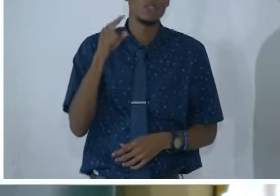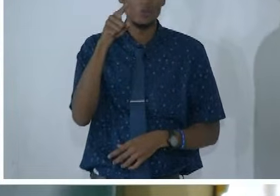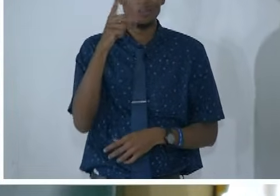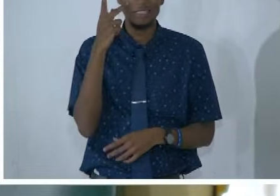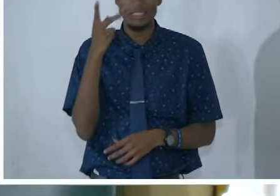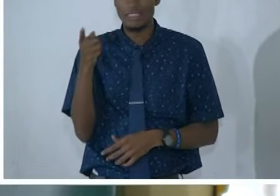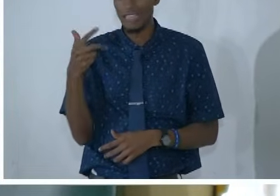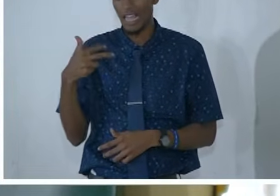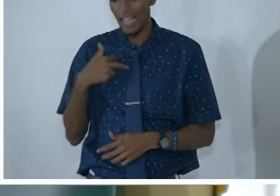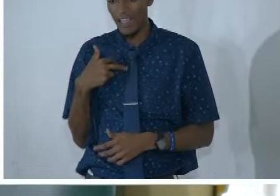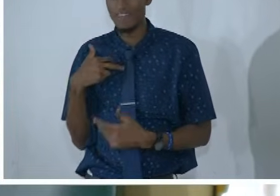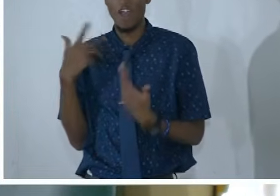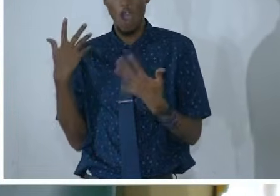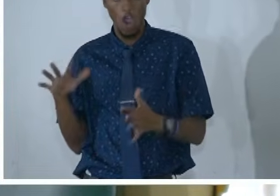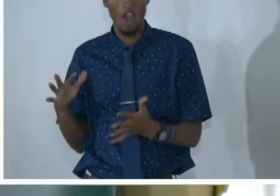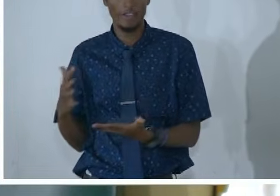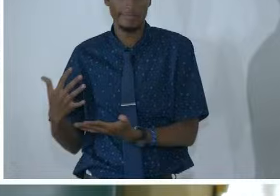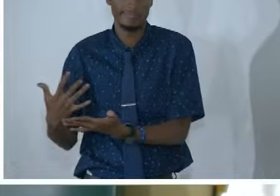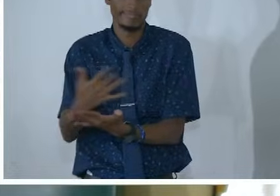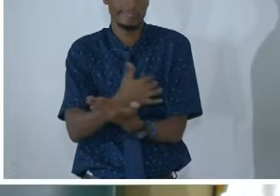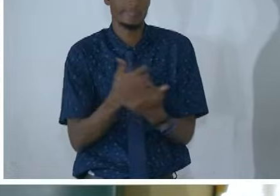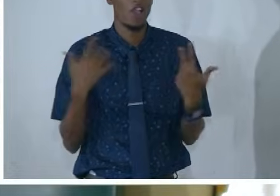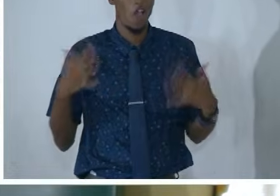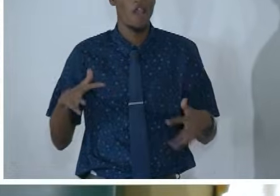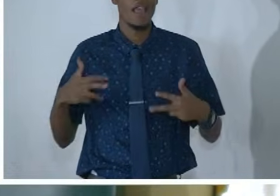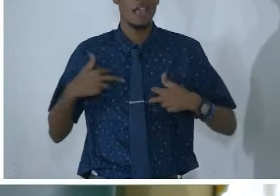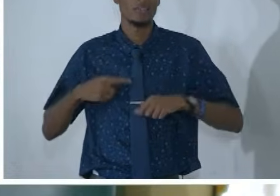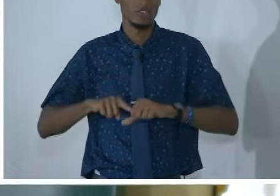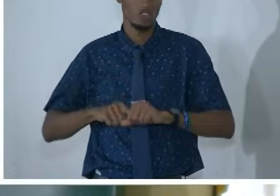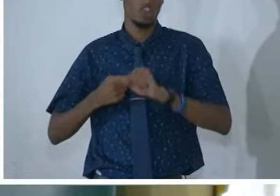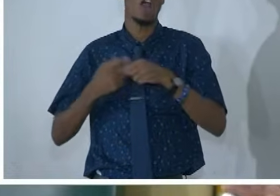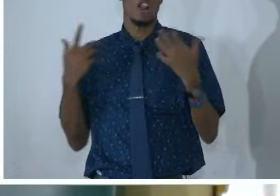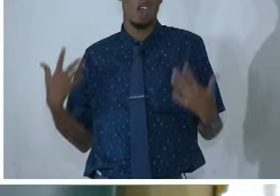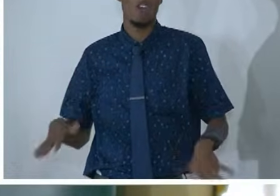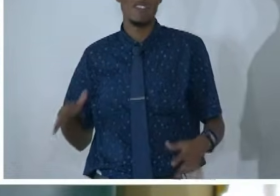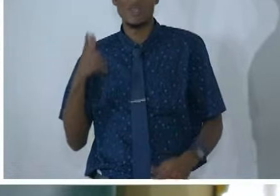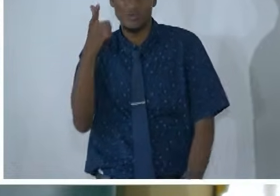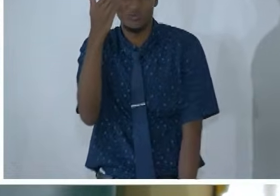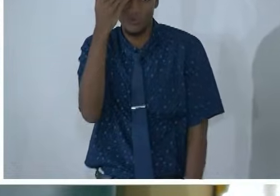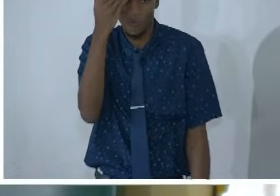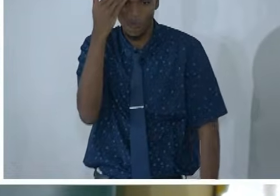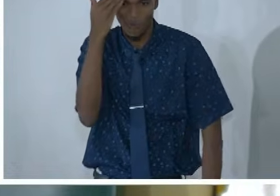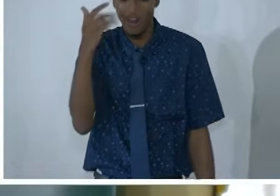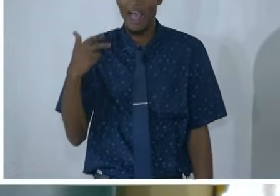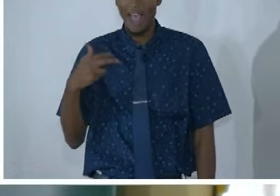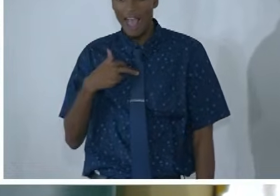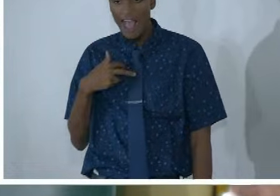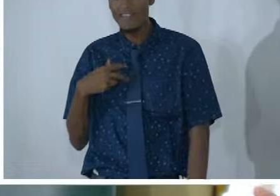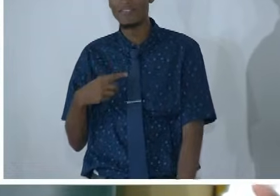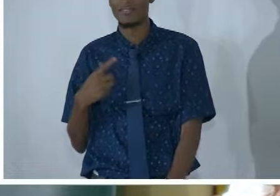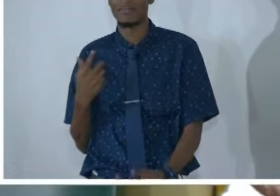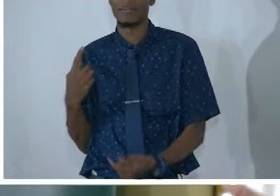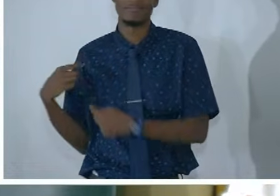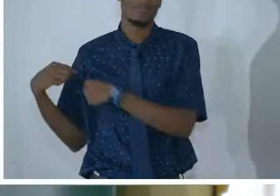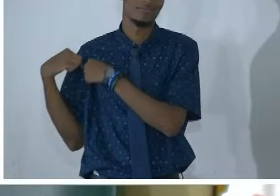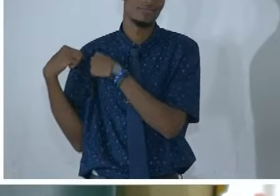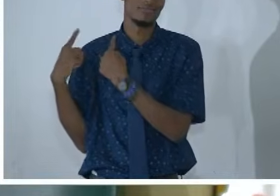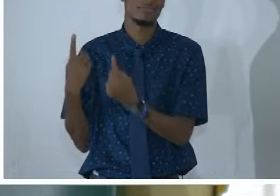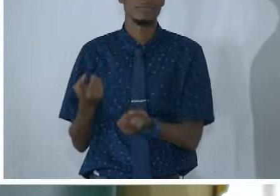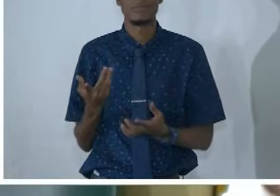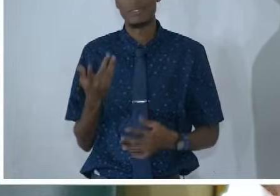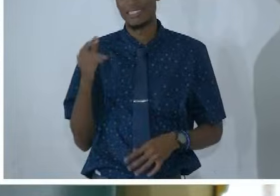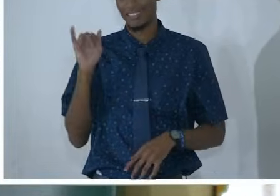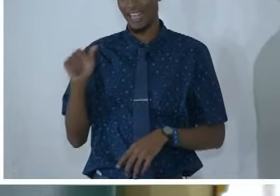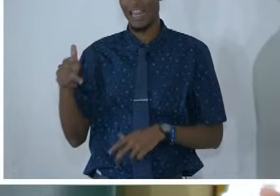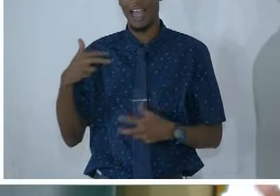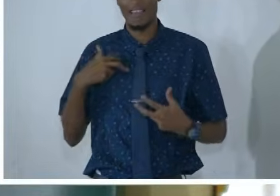reclamation has started. Yes, there was a, well, you know, long-standing, and those bulldozers are